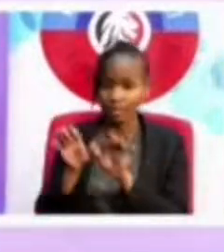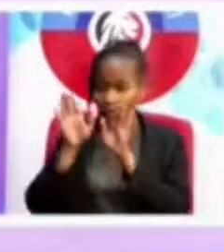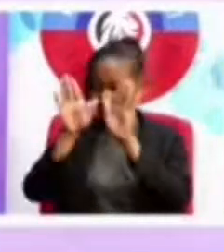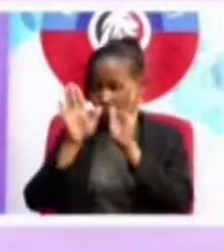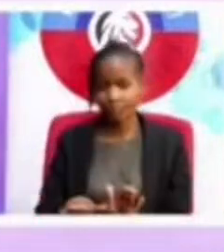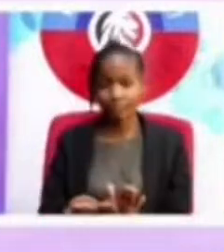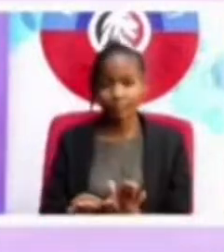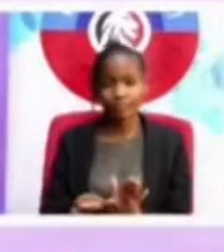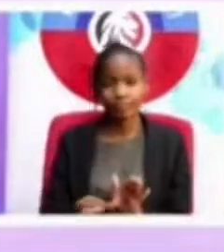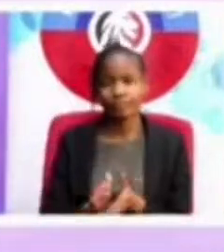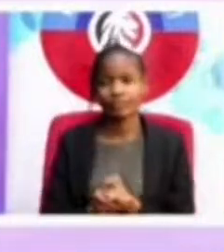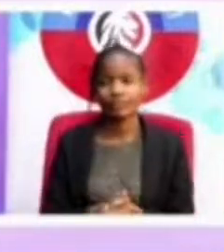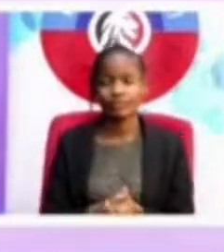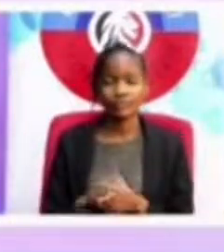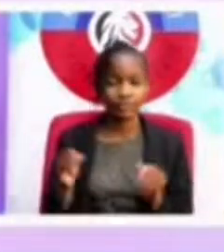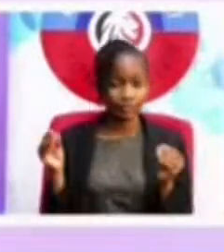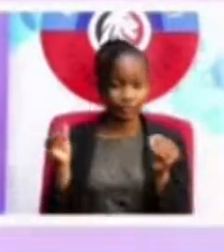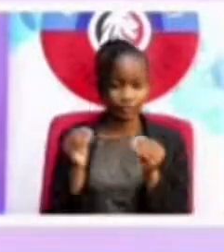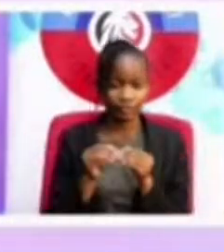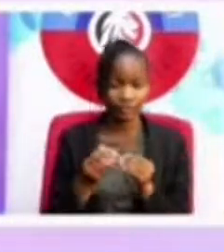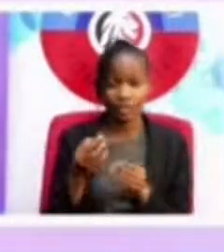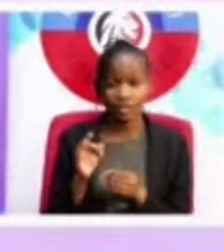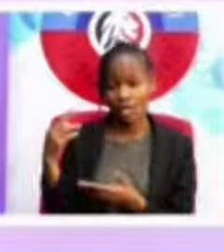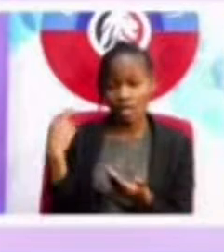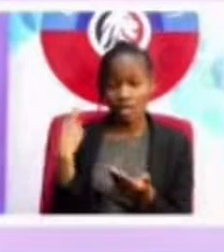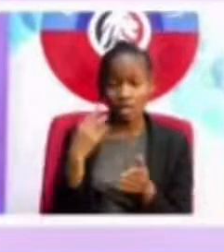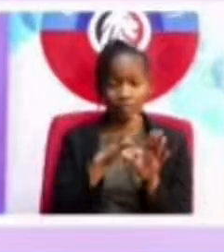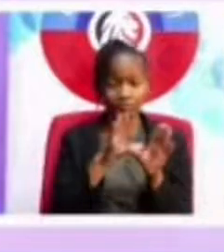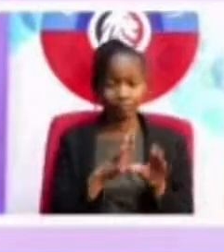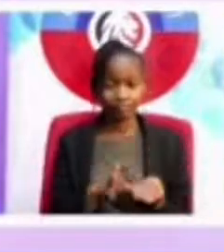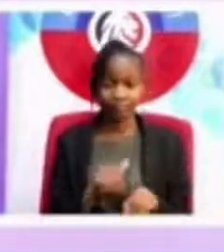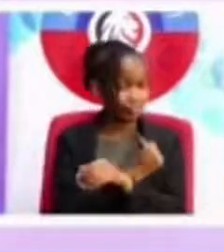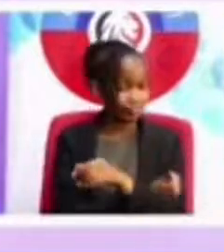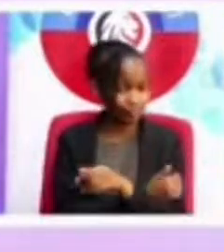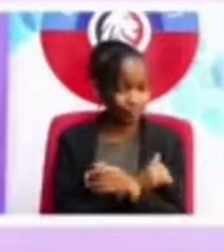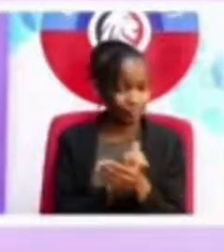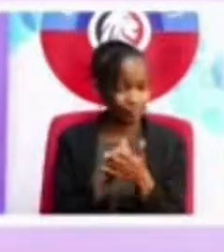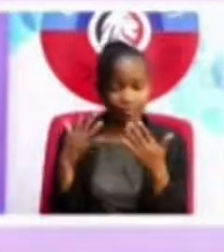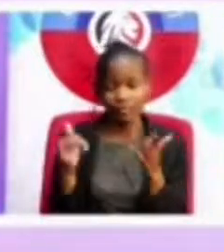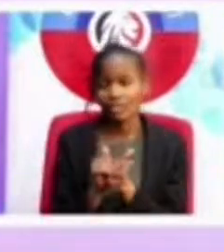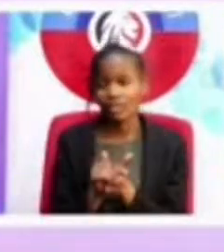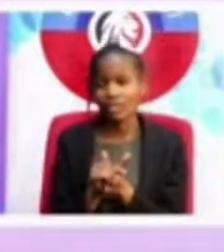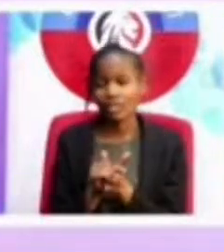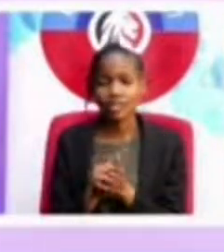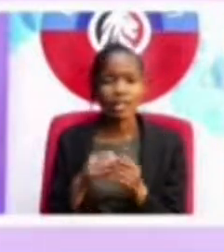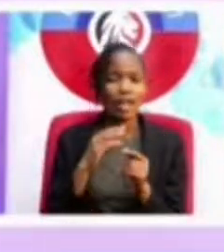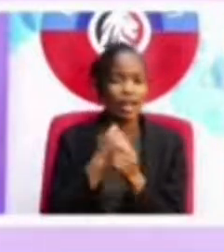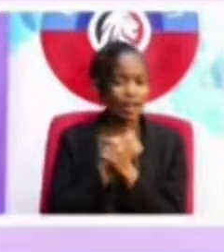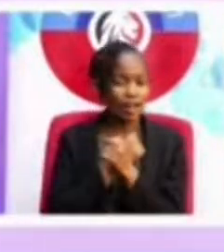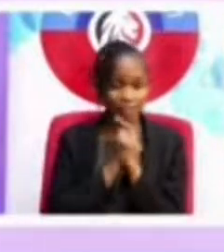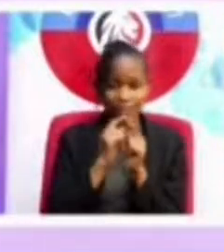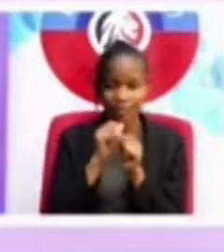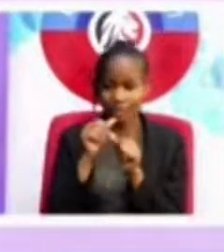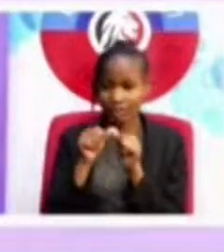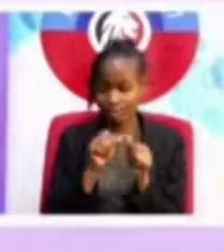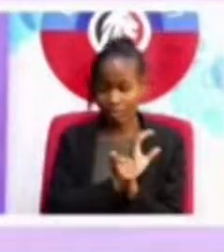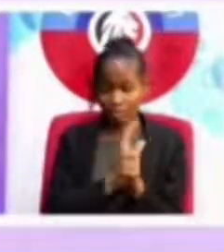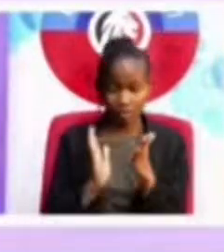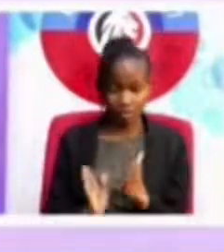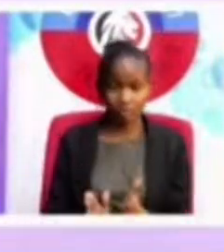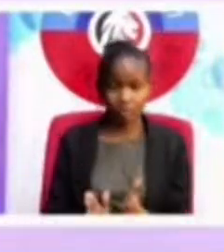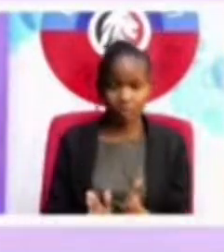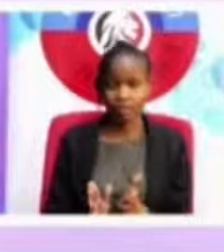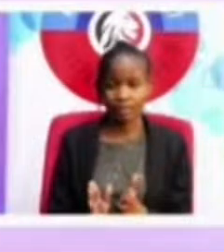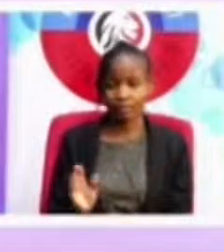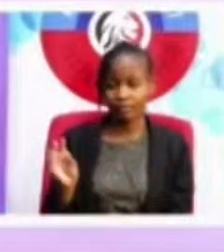of revenue authorities. And this is something I know you're passionate about, Commissioner General Mburu,